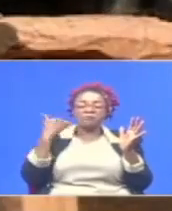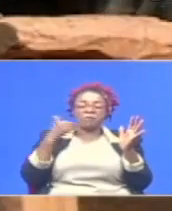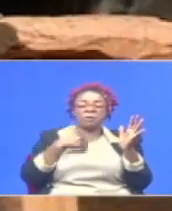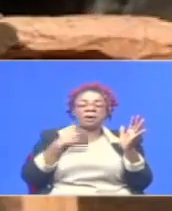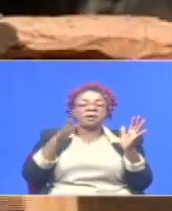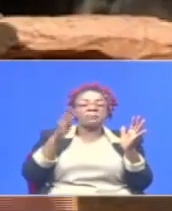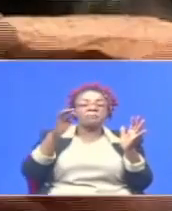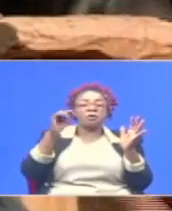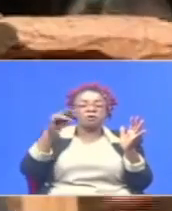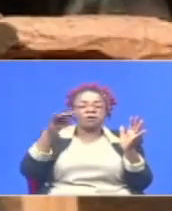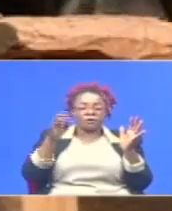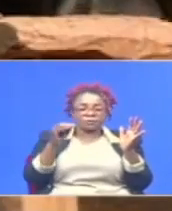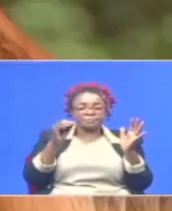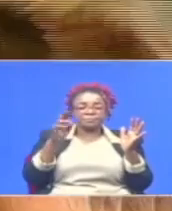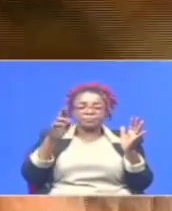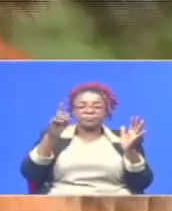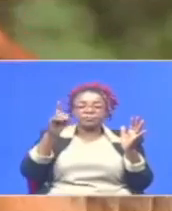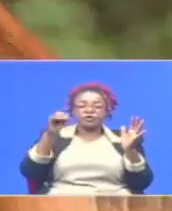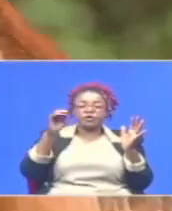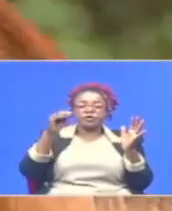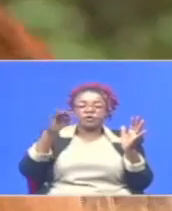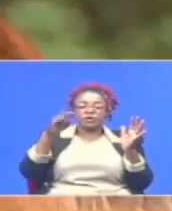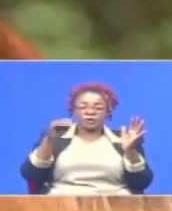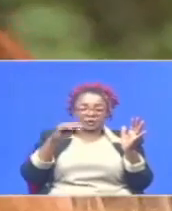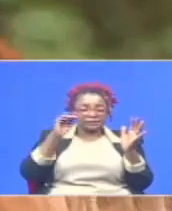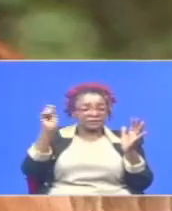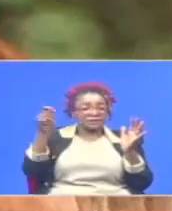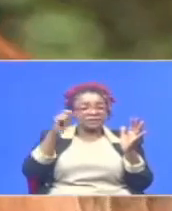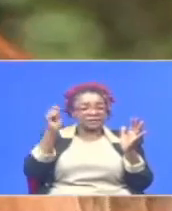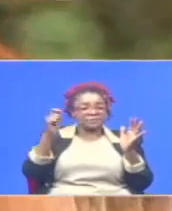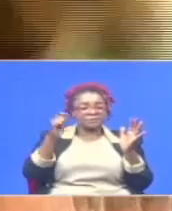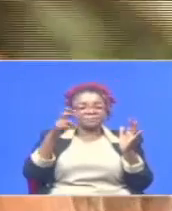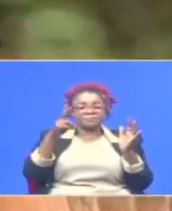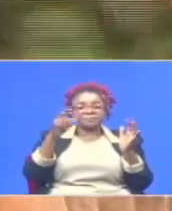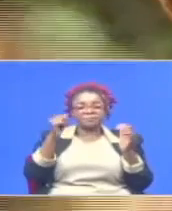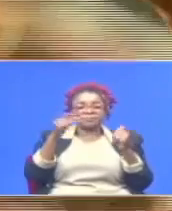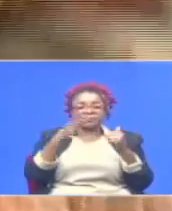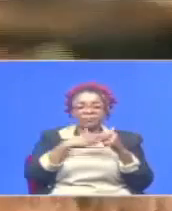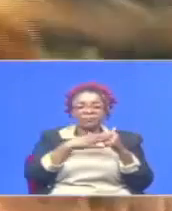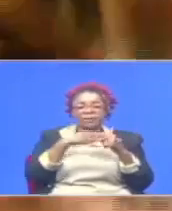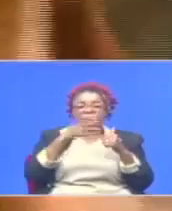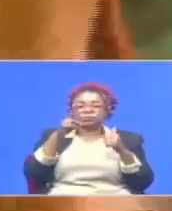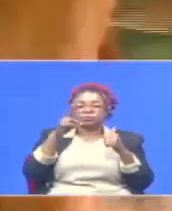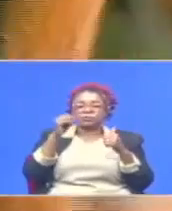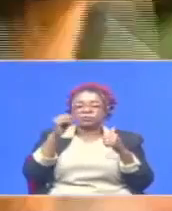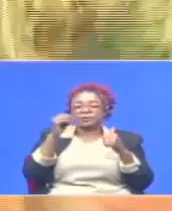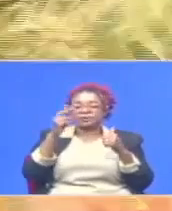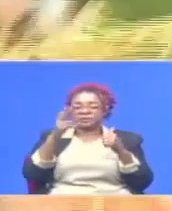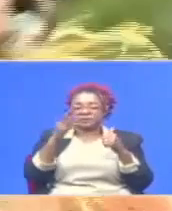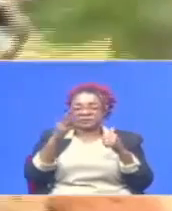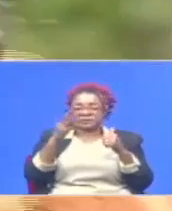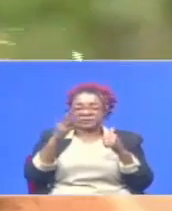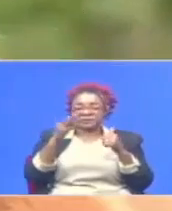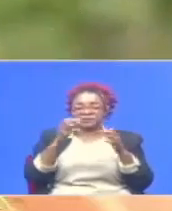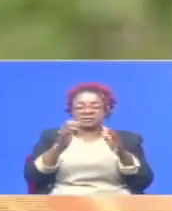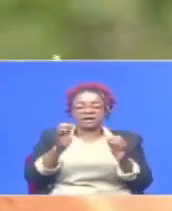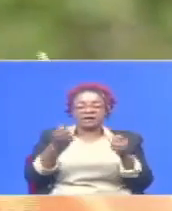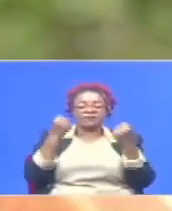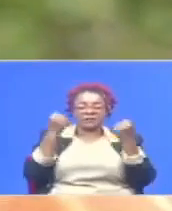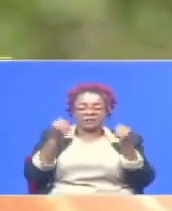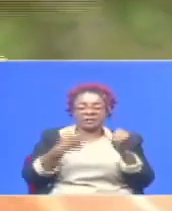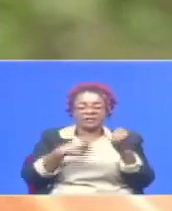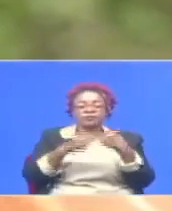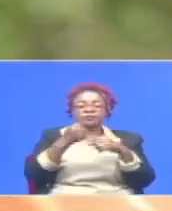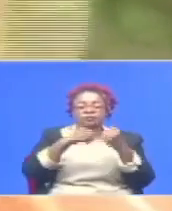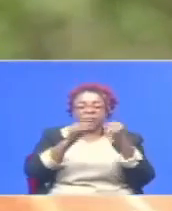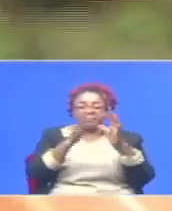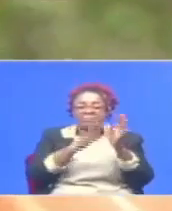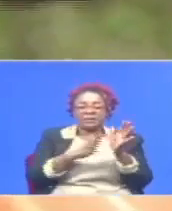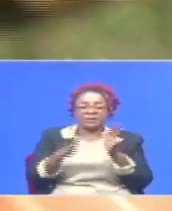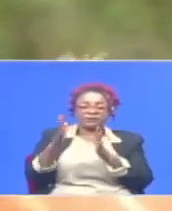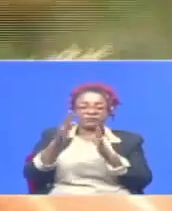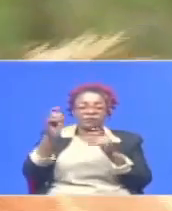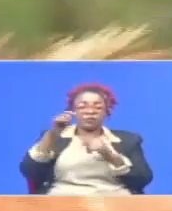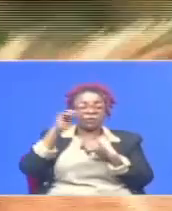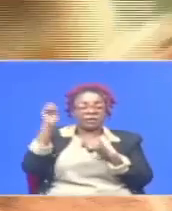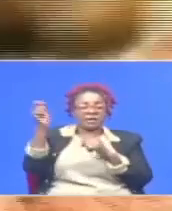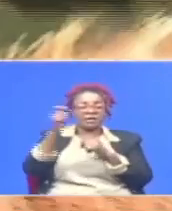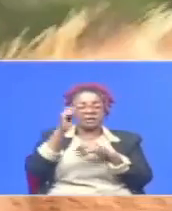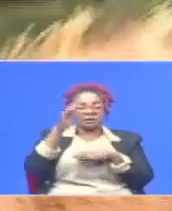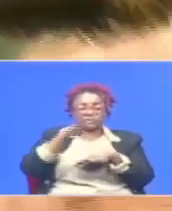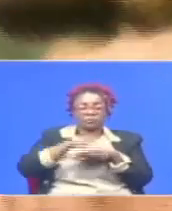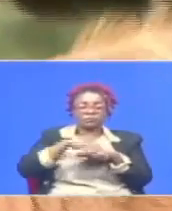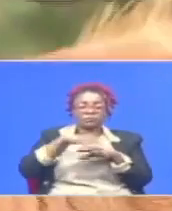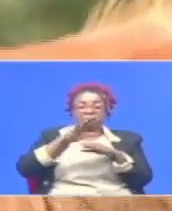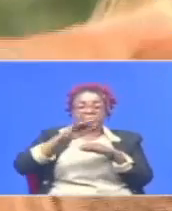kuna dongolo zilikuwa Kenya. According to the 2019 to 2023 Recovery and Action Plan for Kenya on the mountain